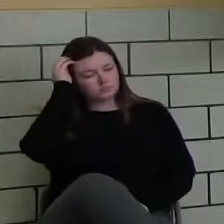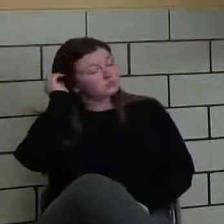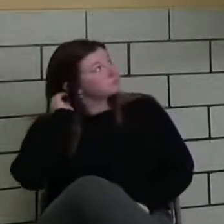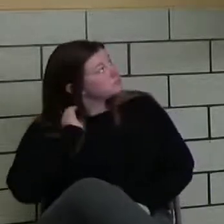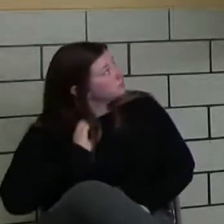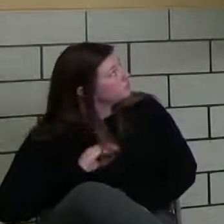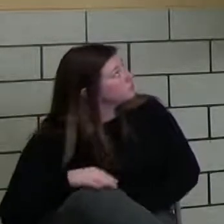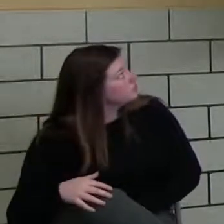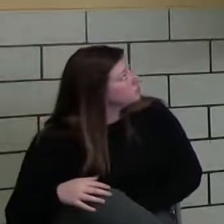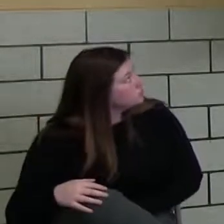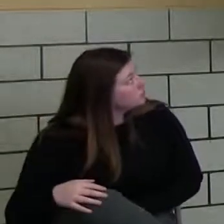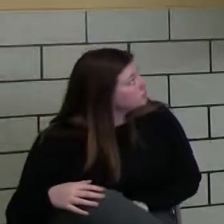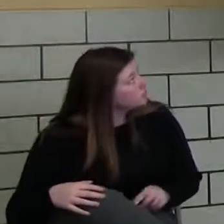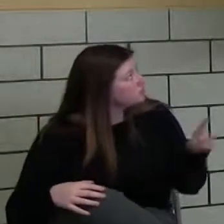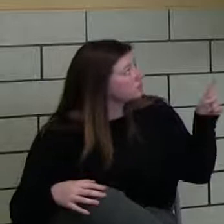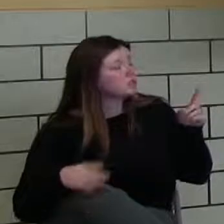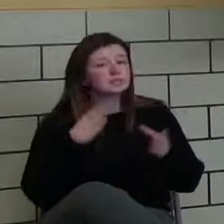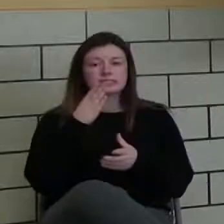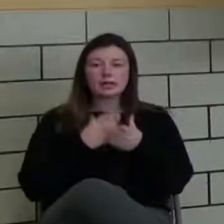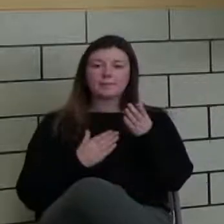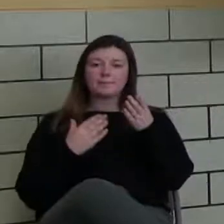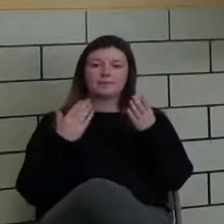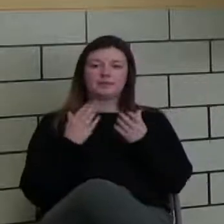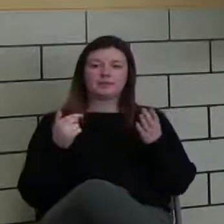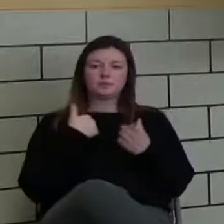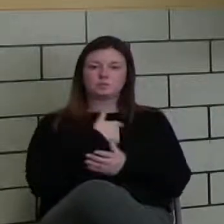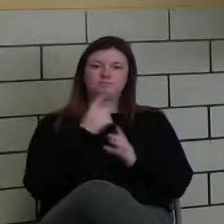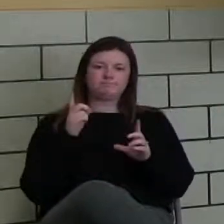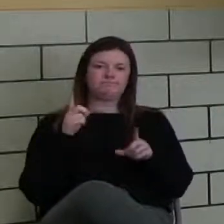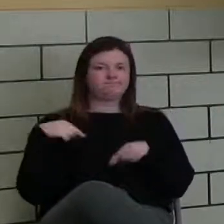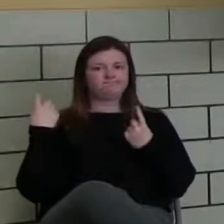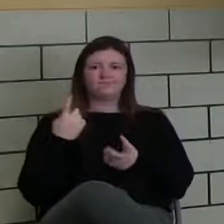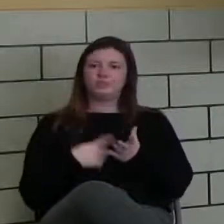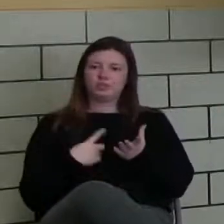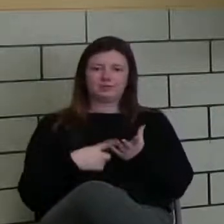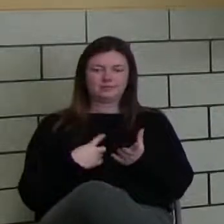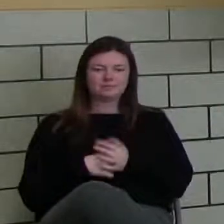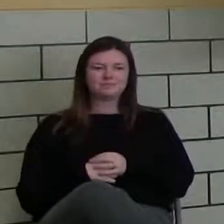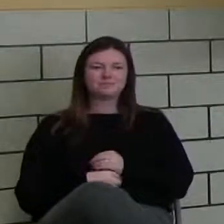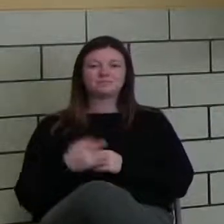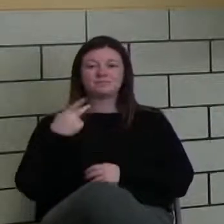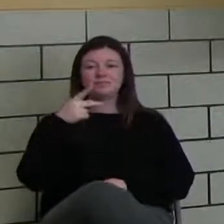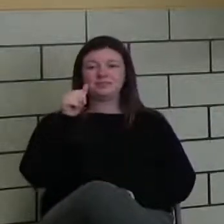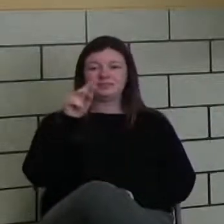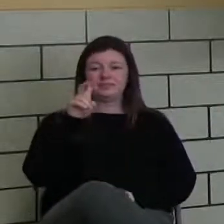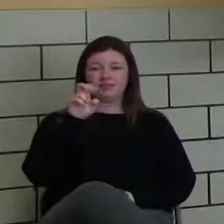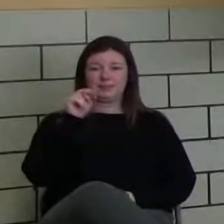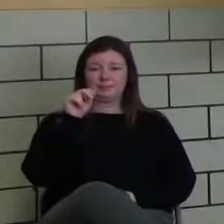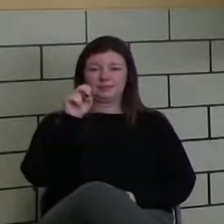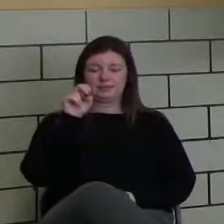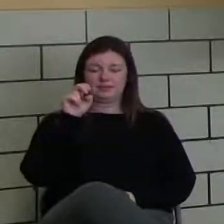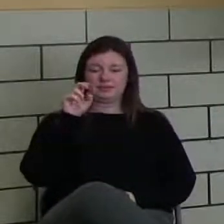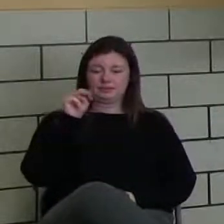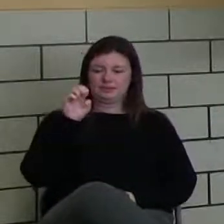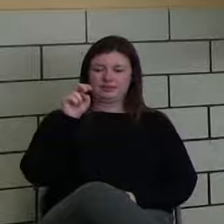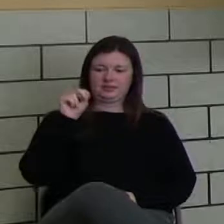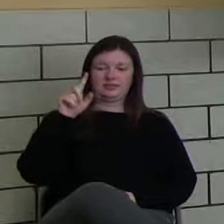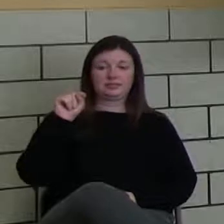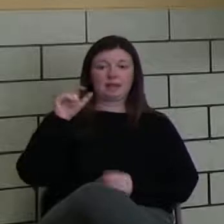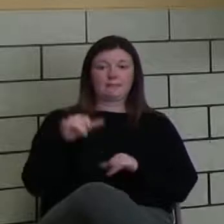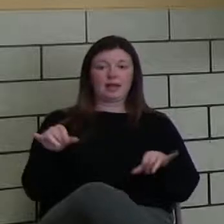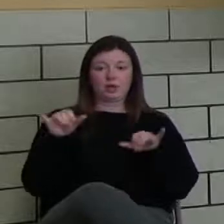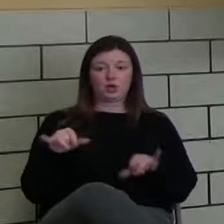So again, these are some of the elements we've been talking about the whole time. The paver pattern, what we're suggesting here is a